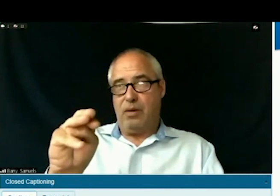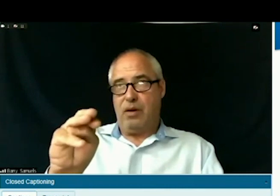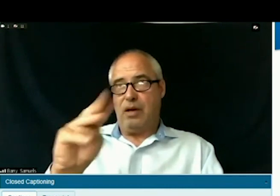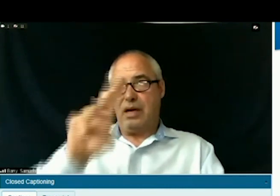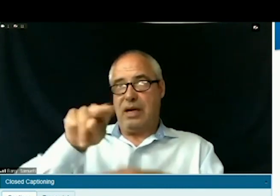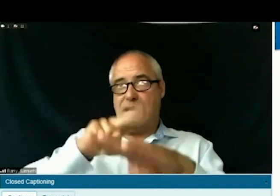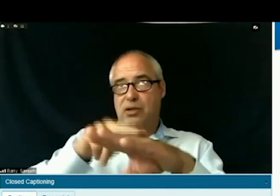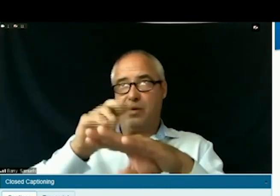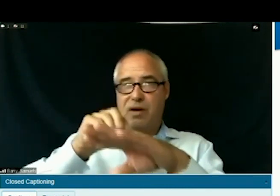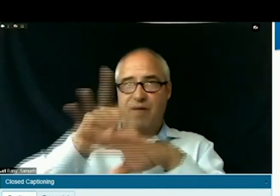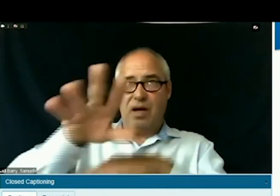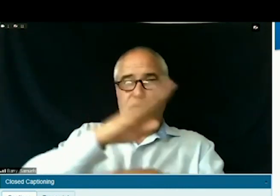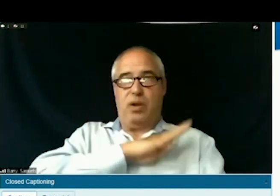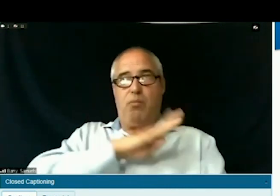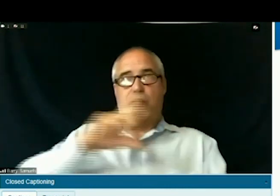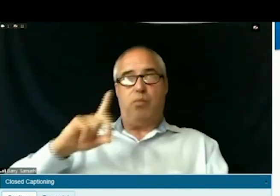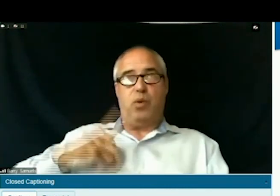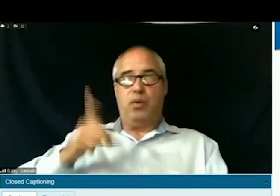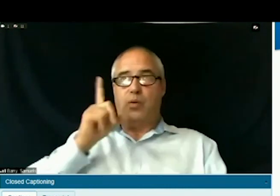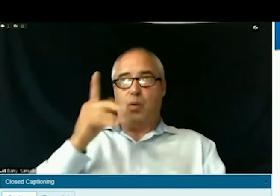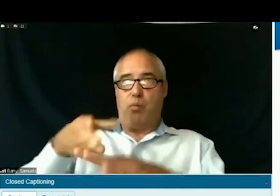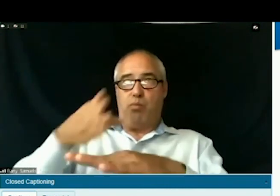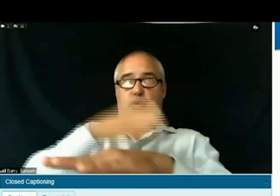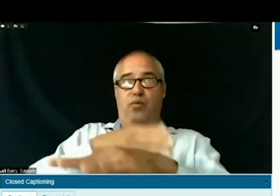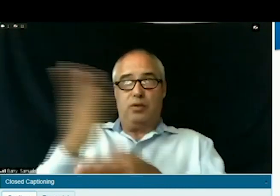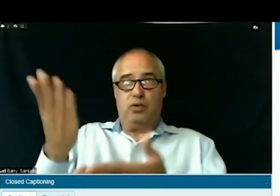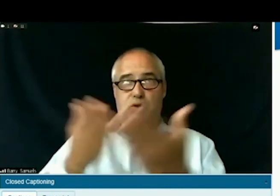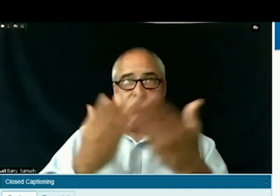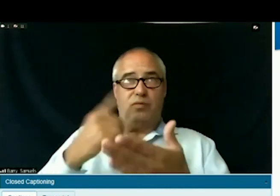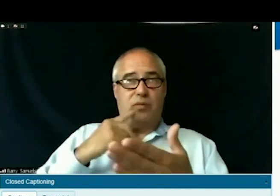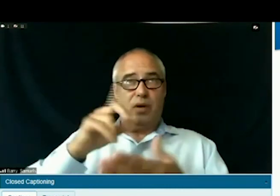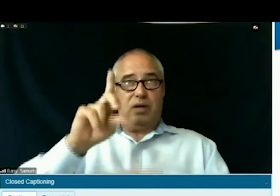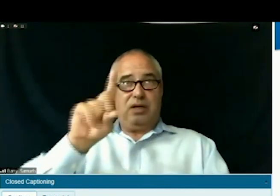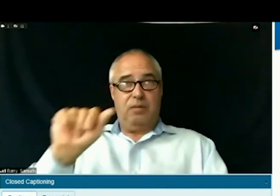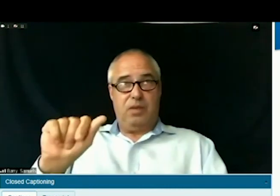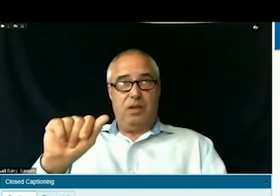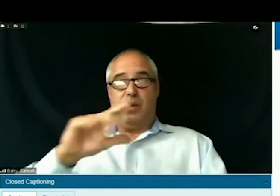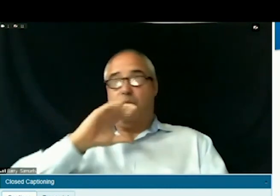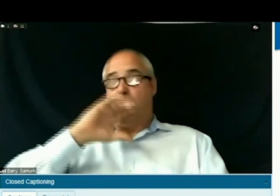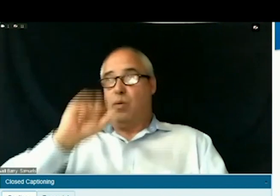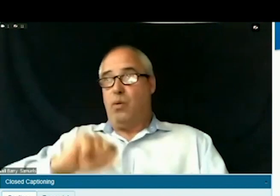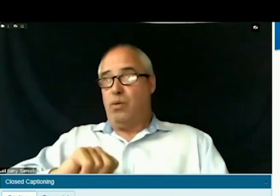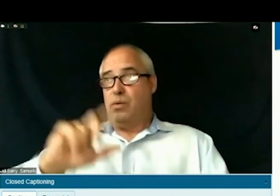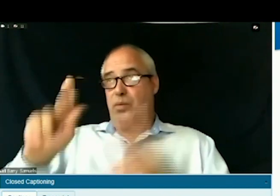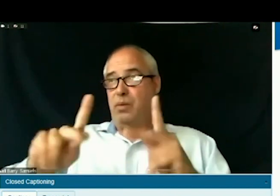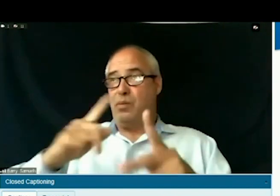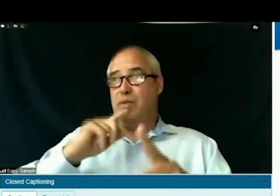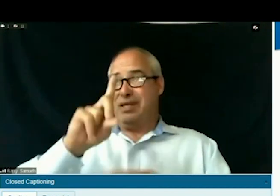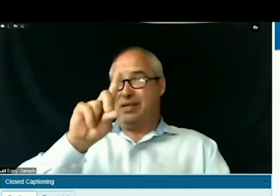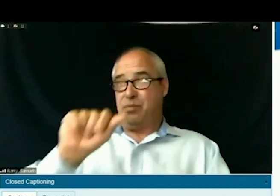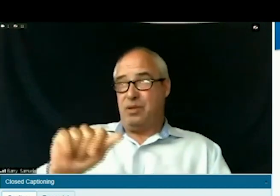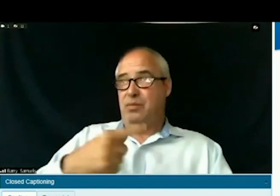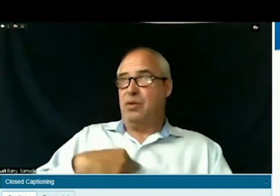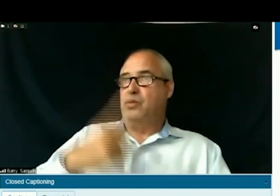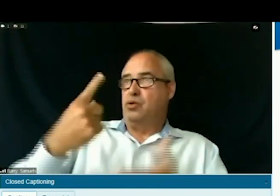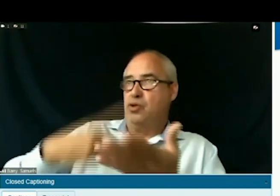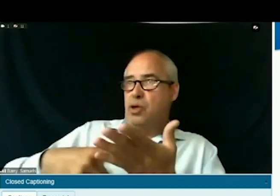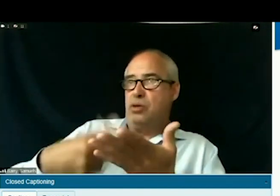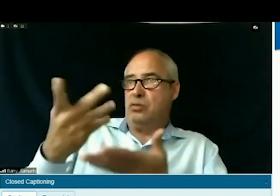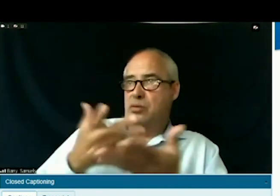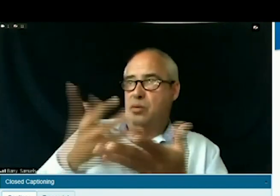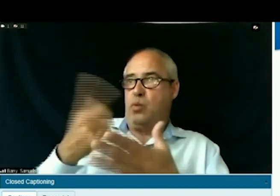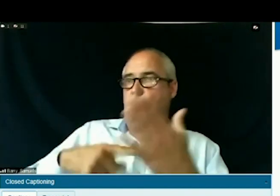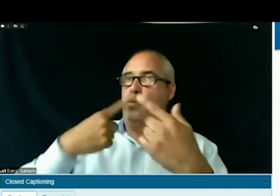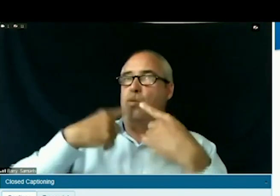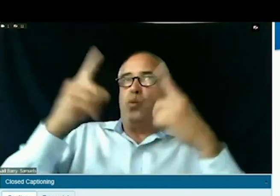for Older Adults and People with Disabilities. We said, here are some ideas that we have, but my gosh, give us your ideas, right? Talk to us. What works? What